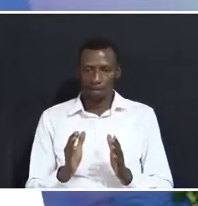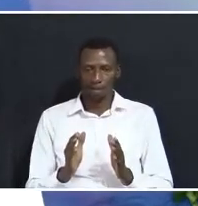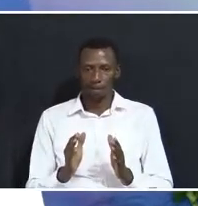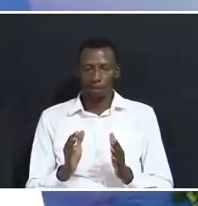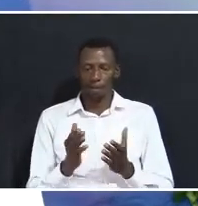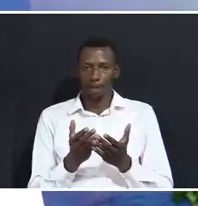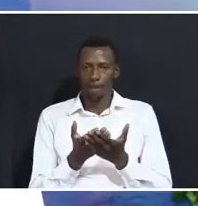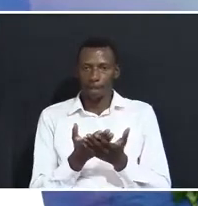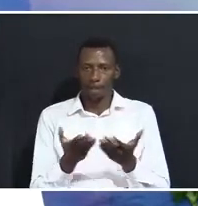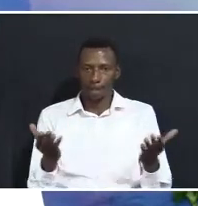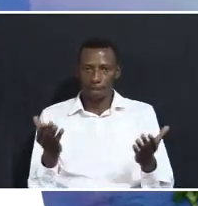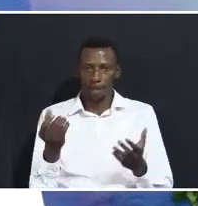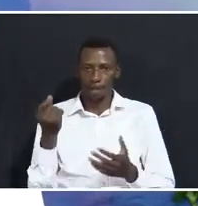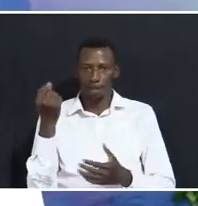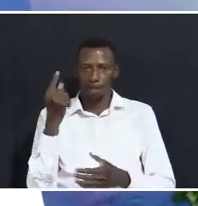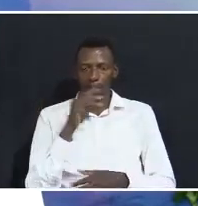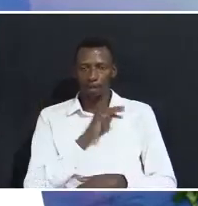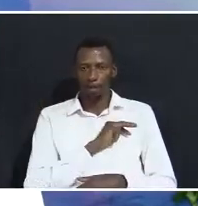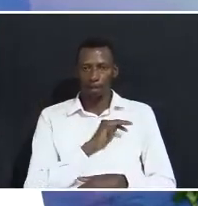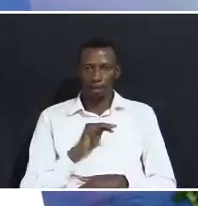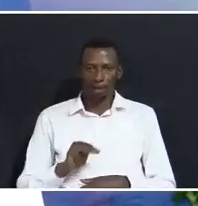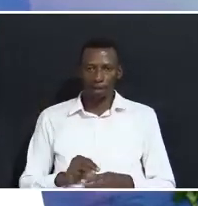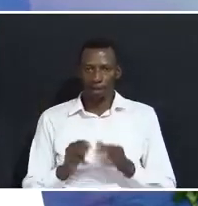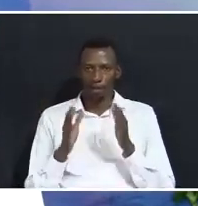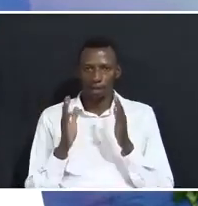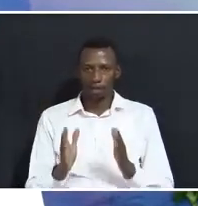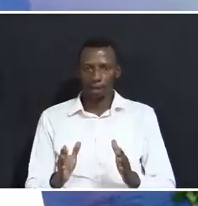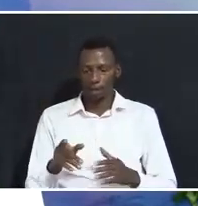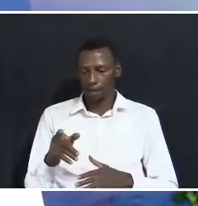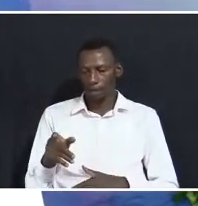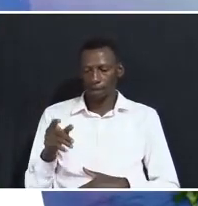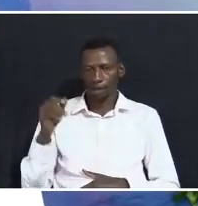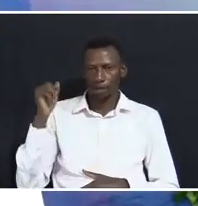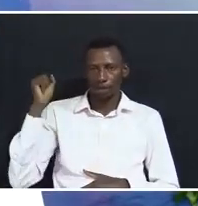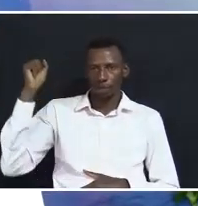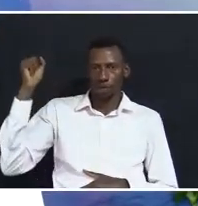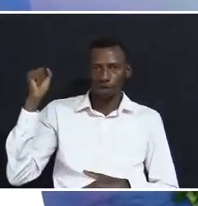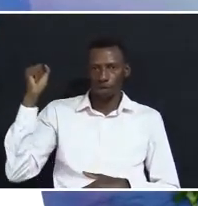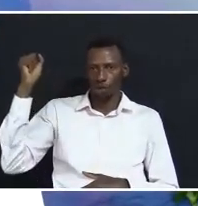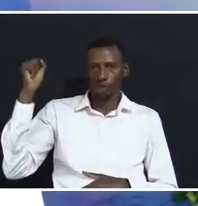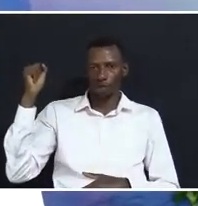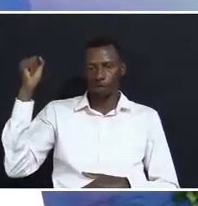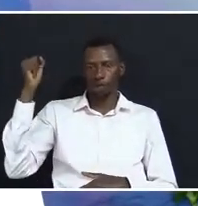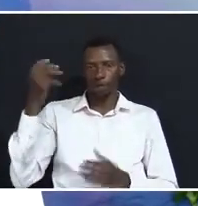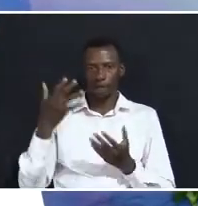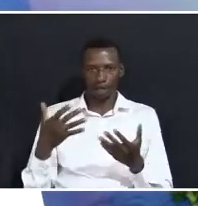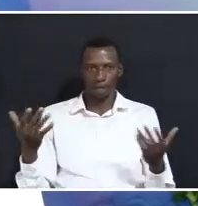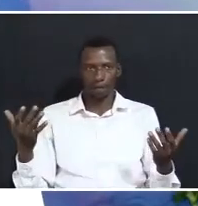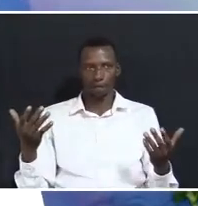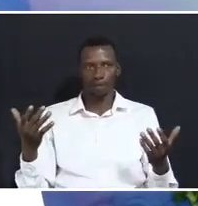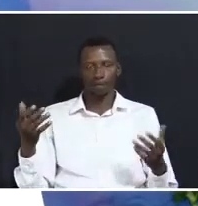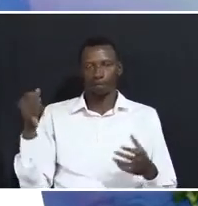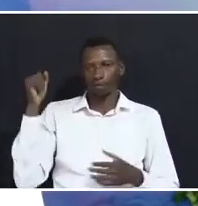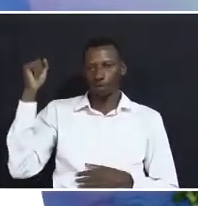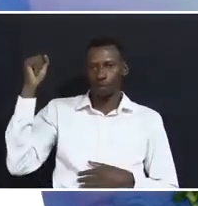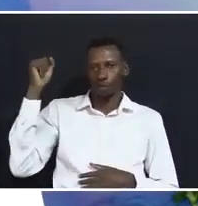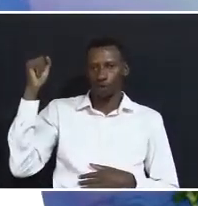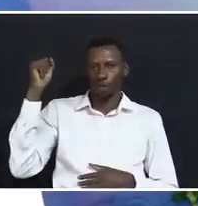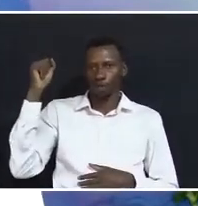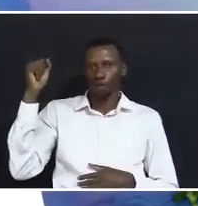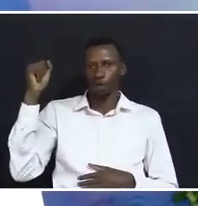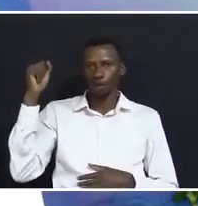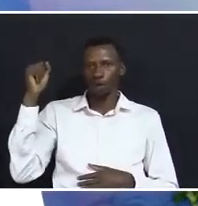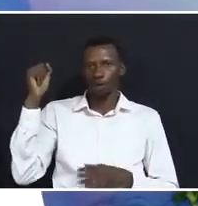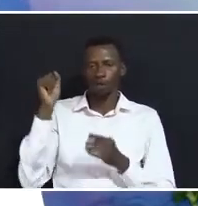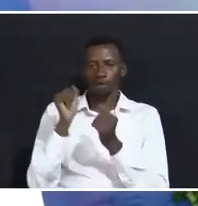Because the understanding of the Messiah was a political deliverer, a political emancipator,